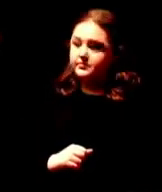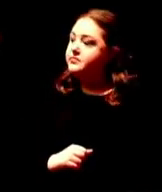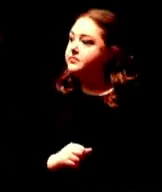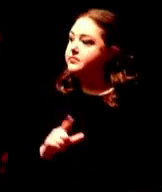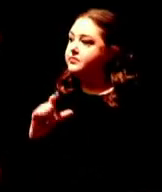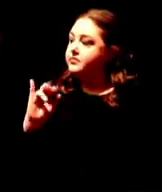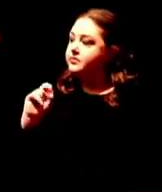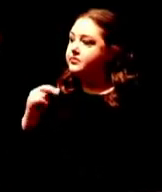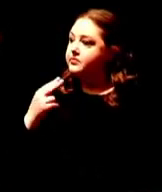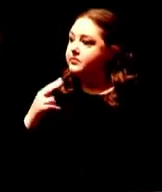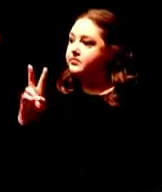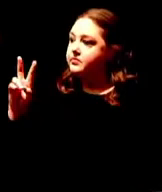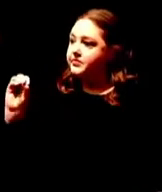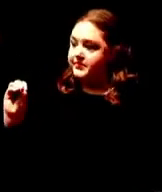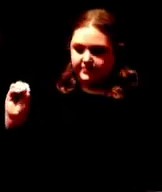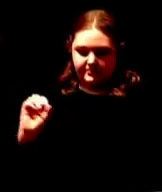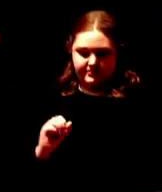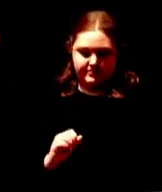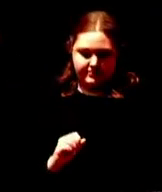Lynn Vo.